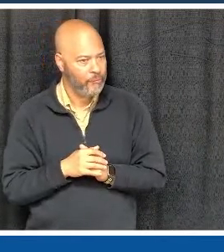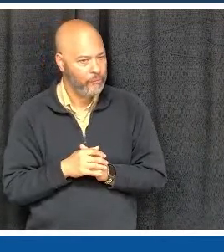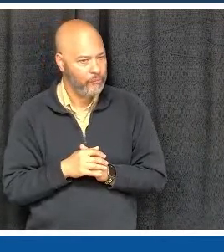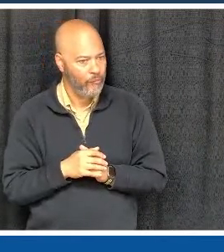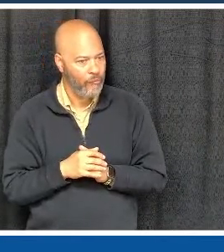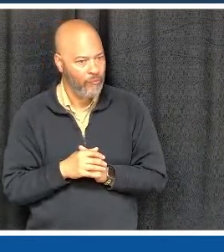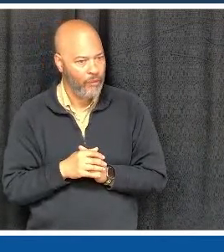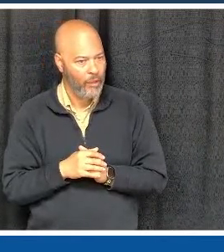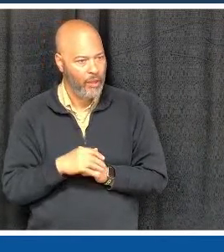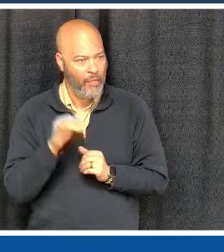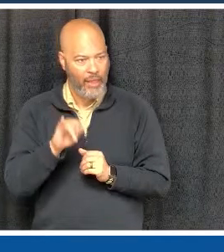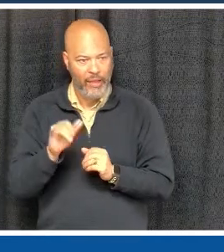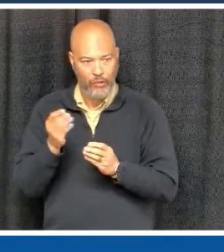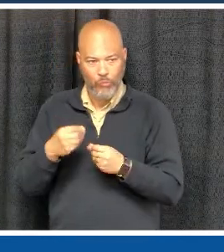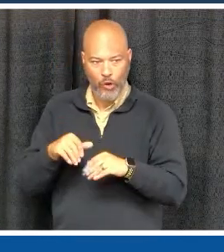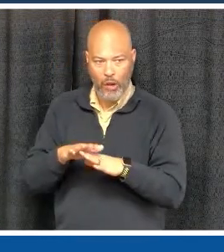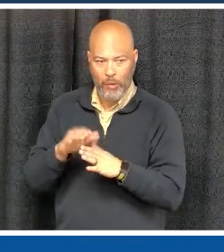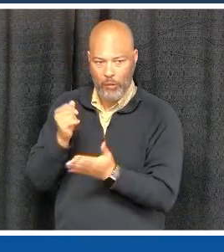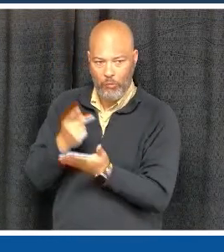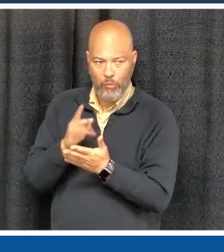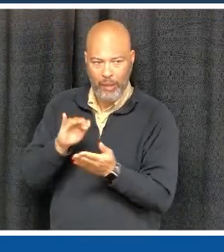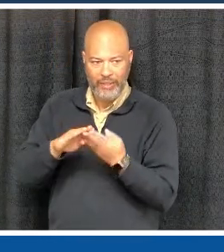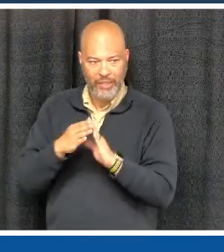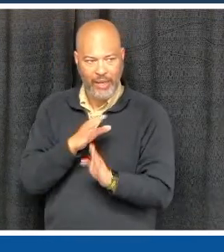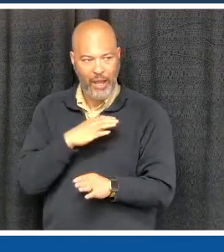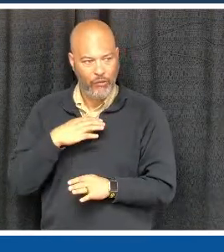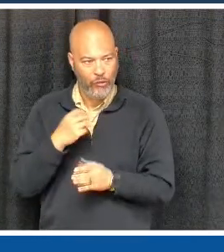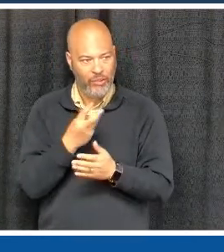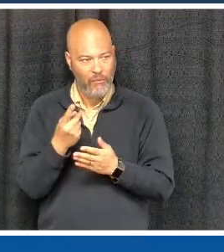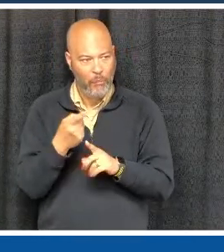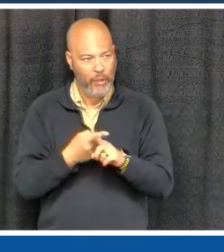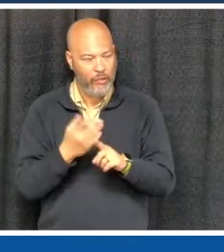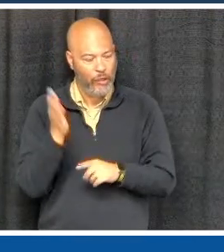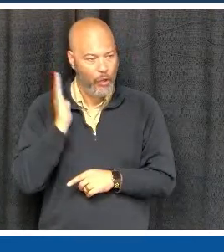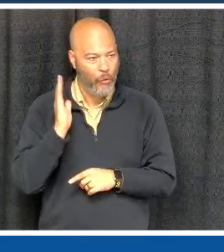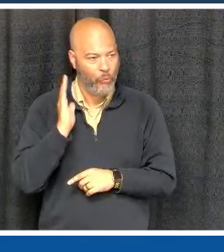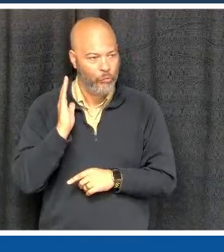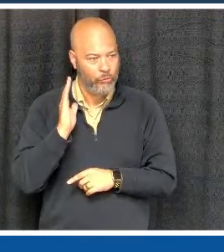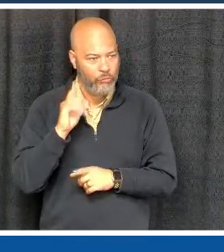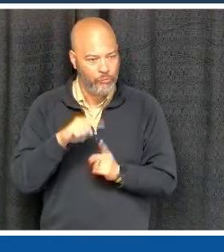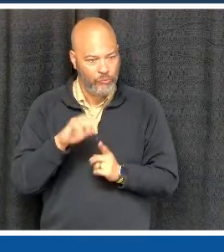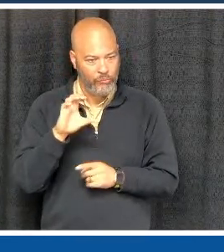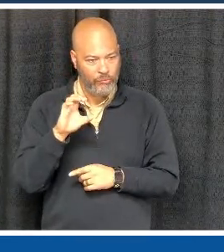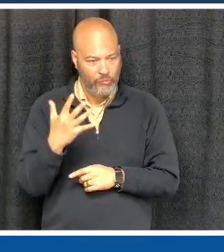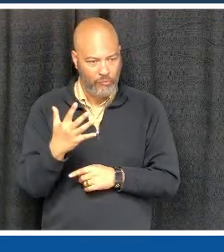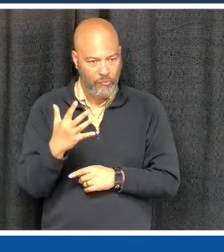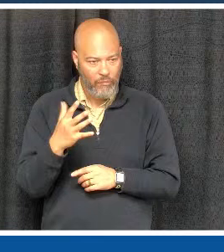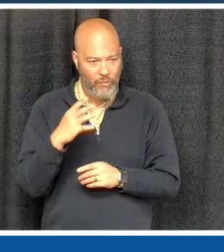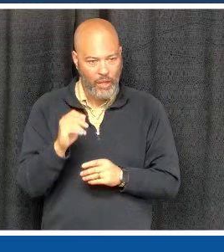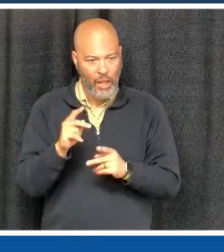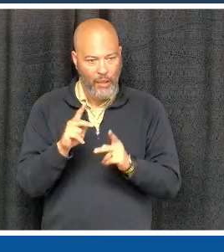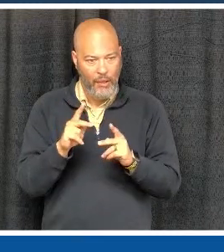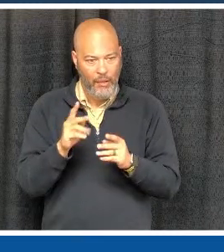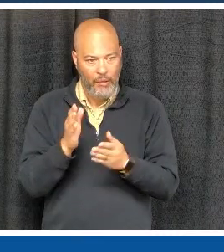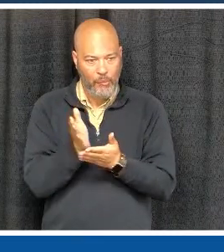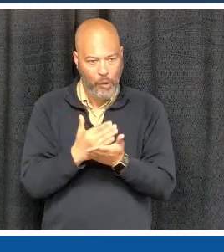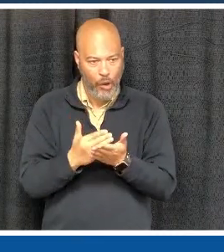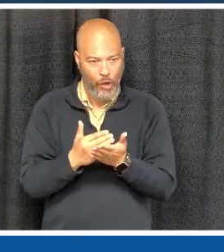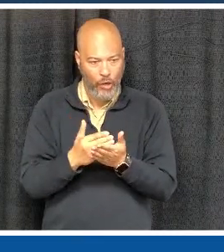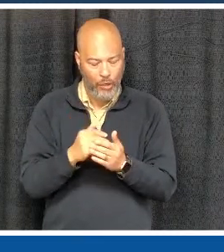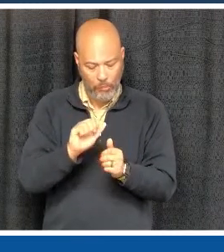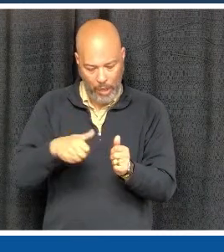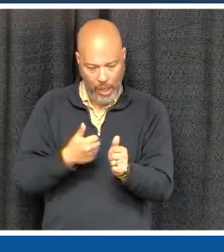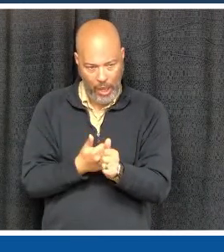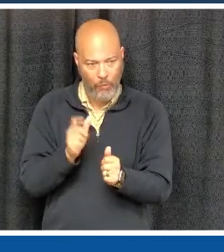That's the property that was approved by the City Council several months ago. C5 and the parcel to the behind this is where